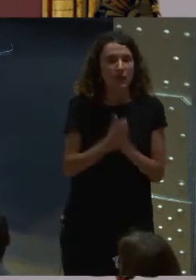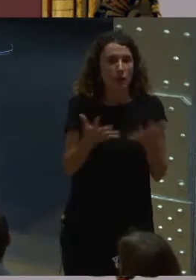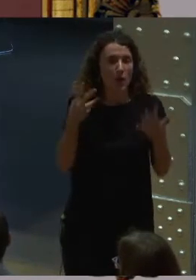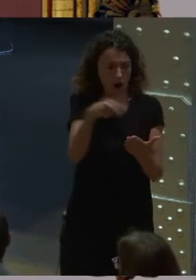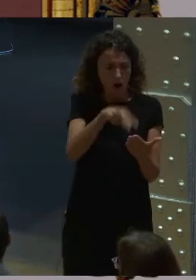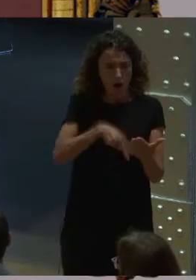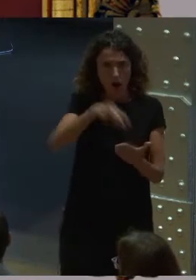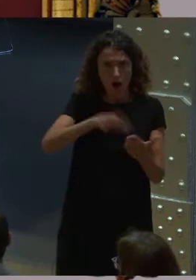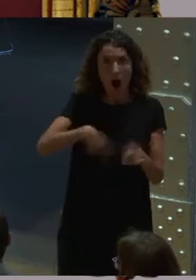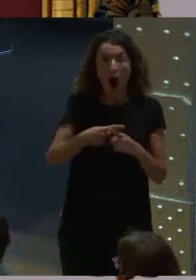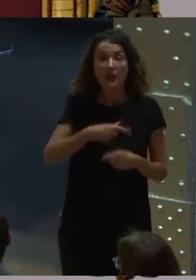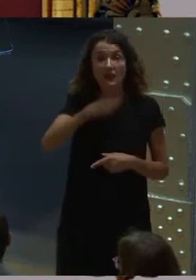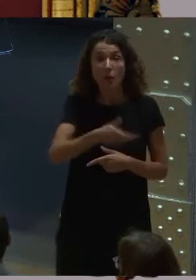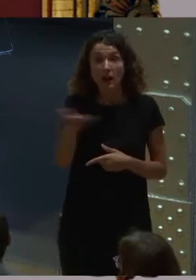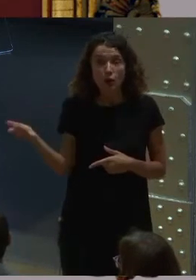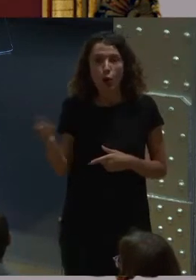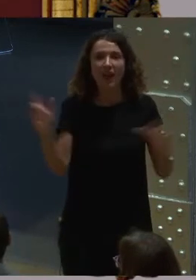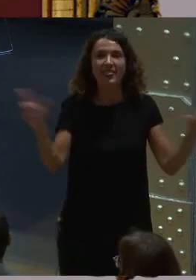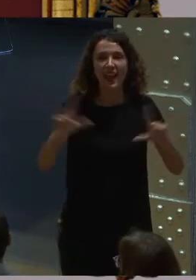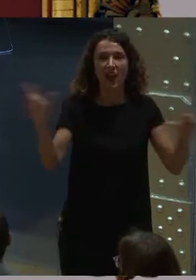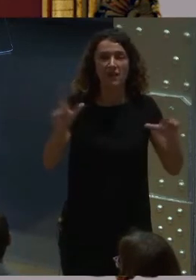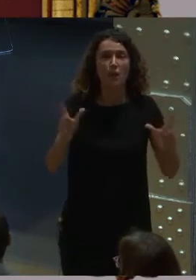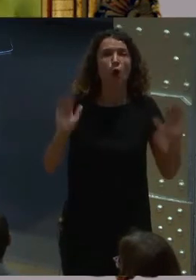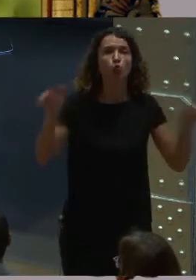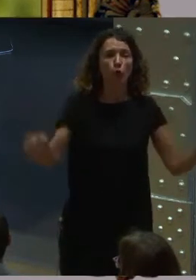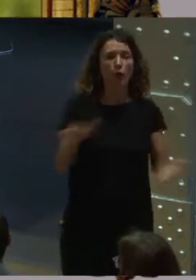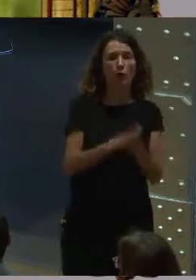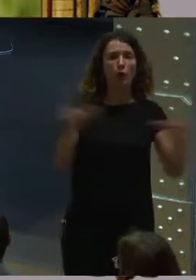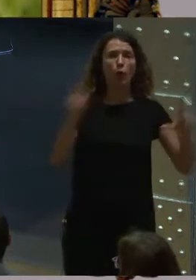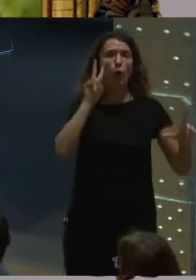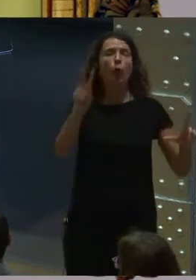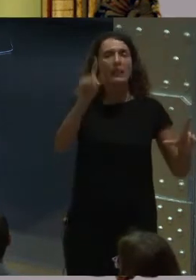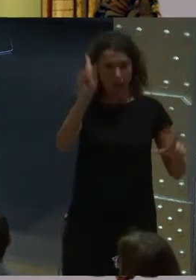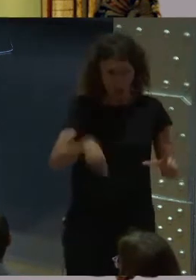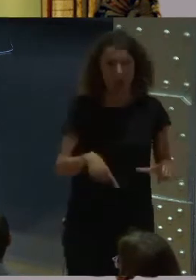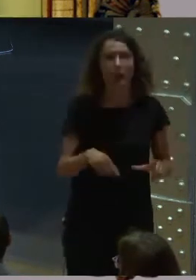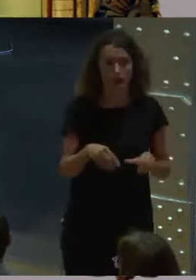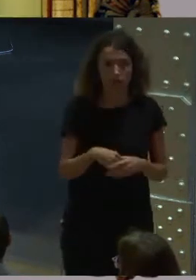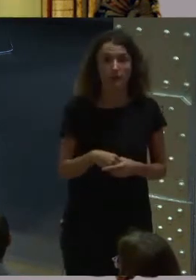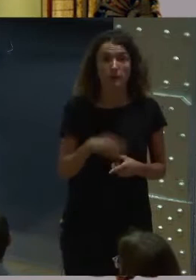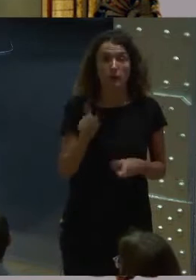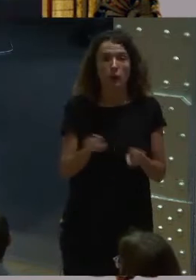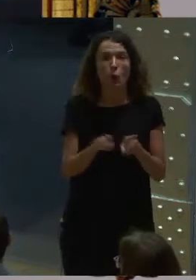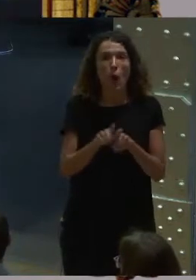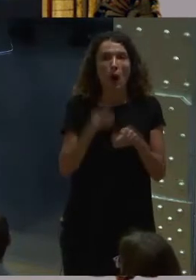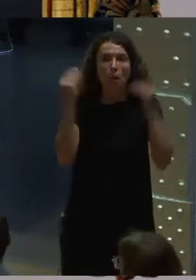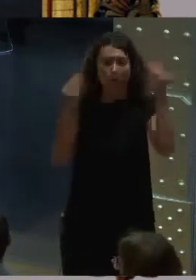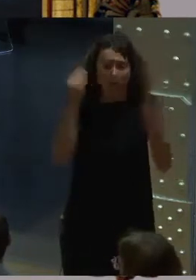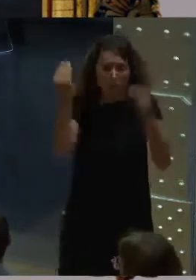to those who turn on their televisions from their sofas. Not to be able to